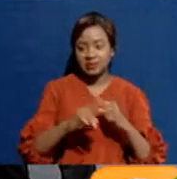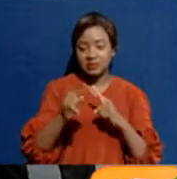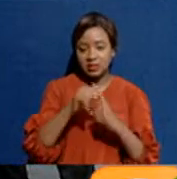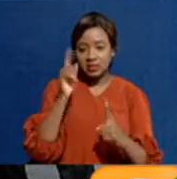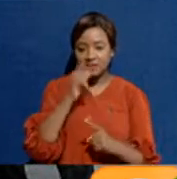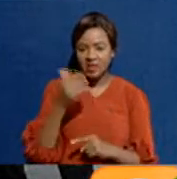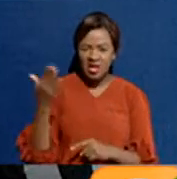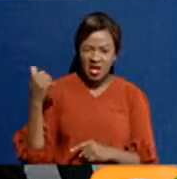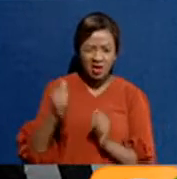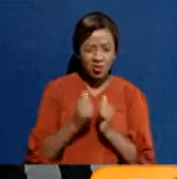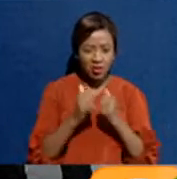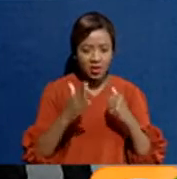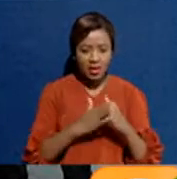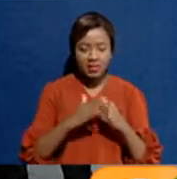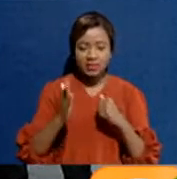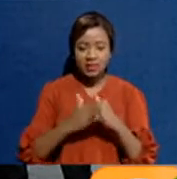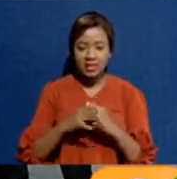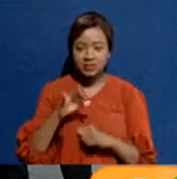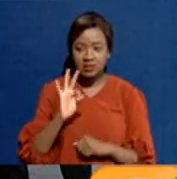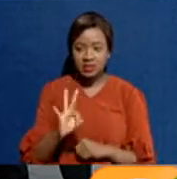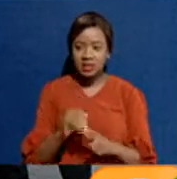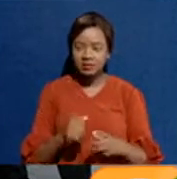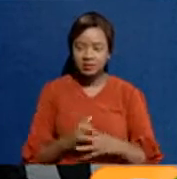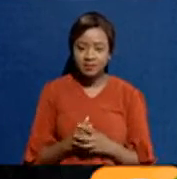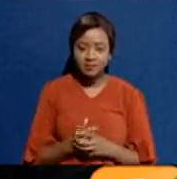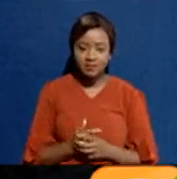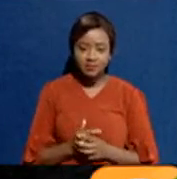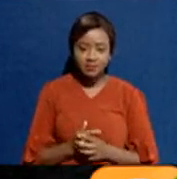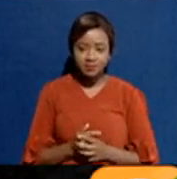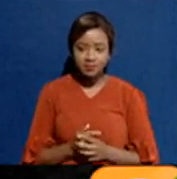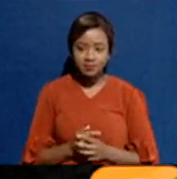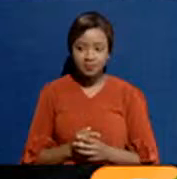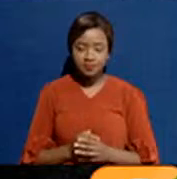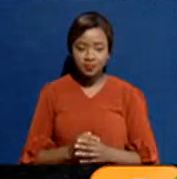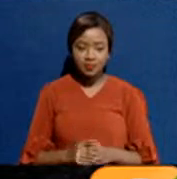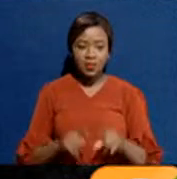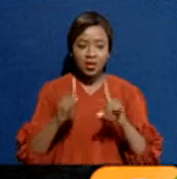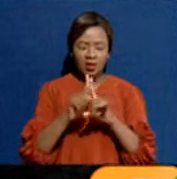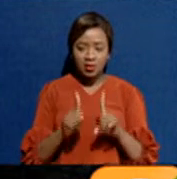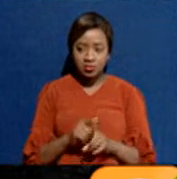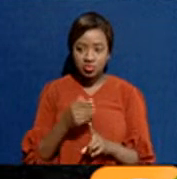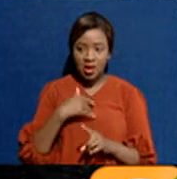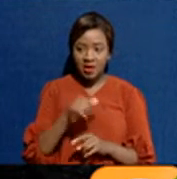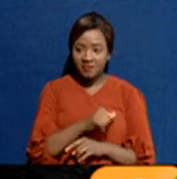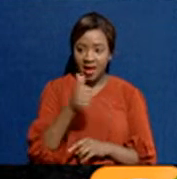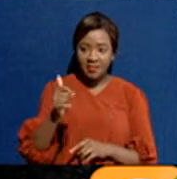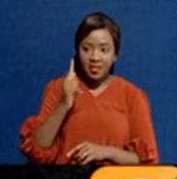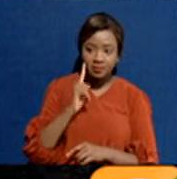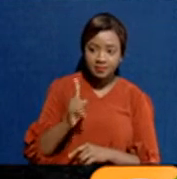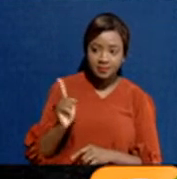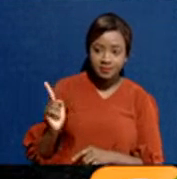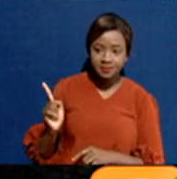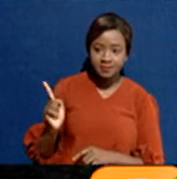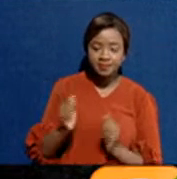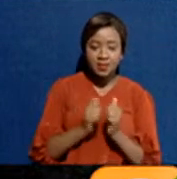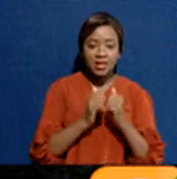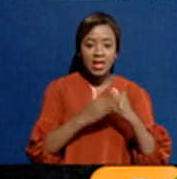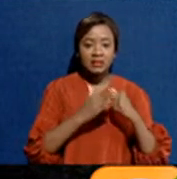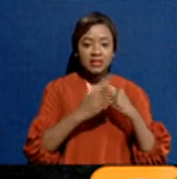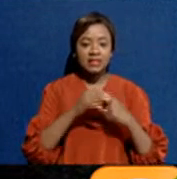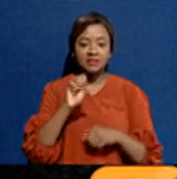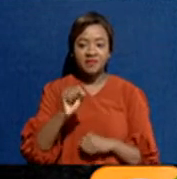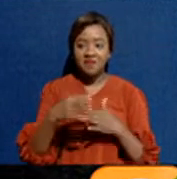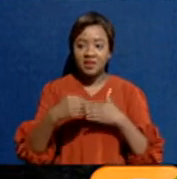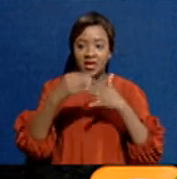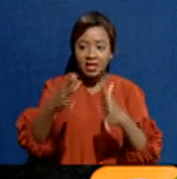in 1993. Last but not least, because there have been others like this, in Tokyo in 1995, the leader